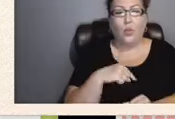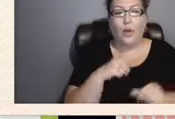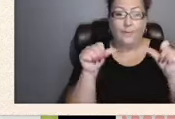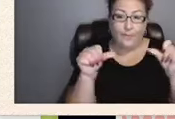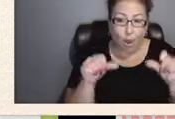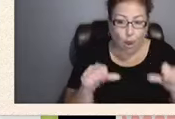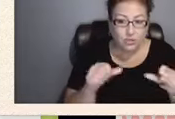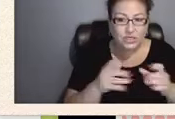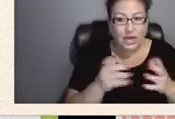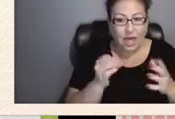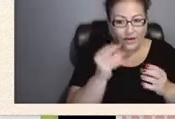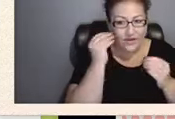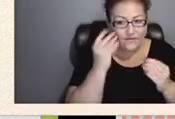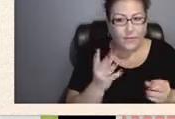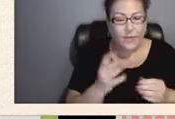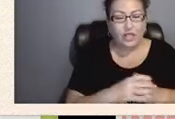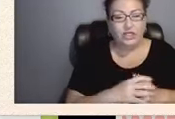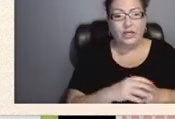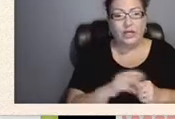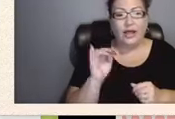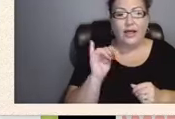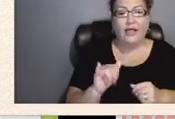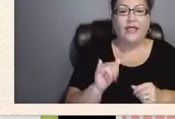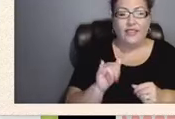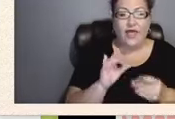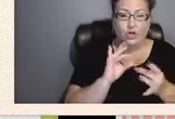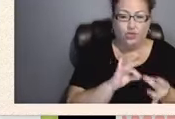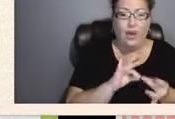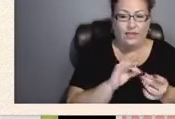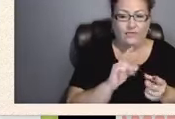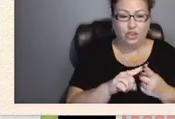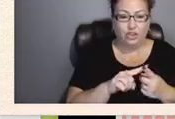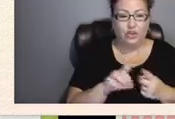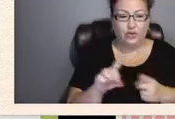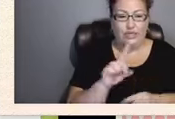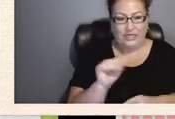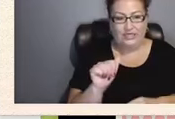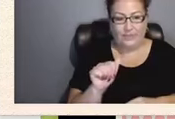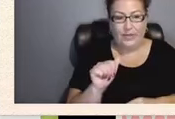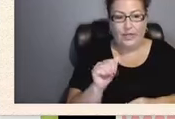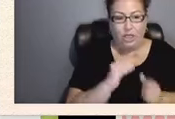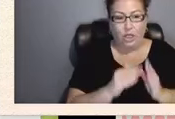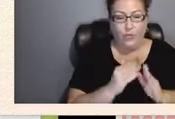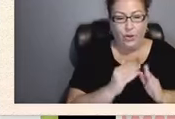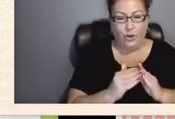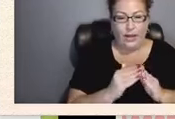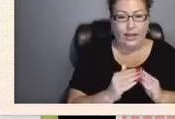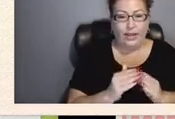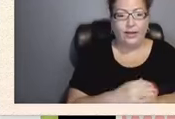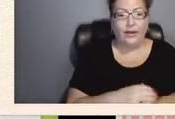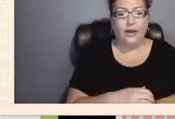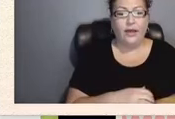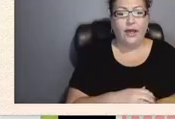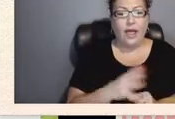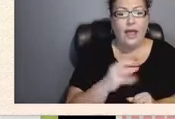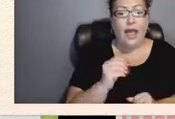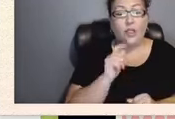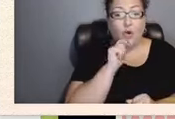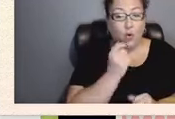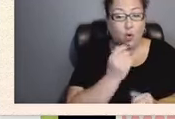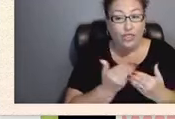of information that is relevant to the disability community. And the cool thing